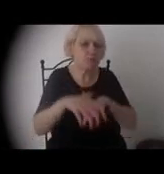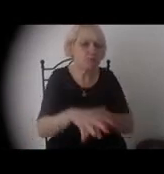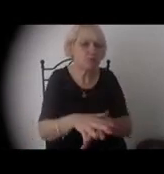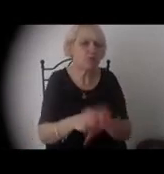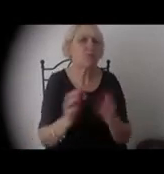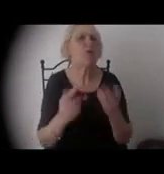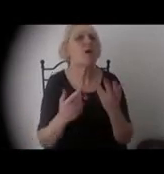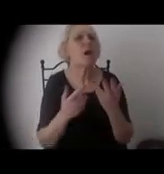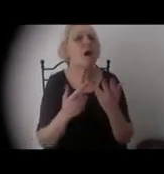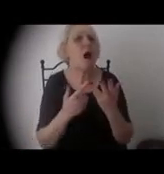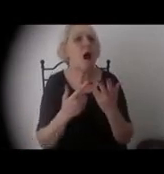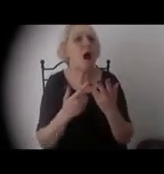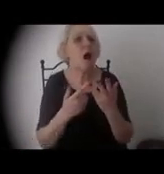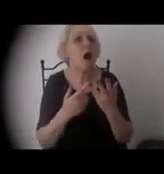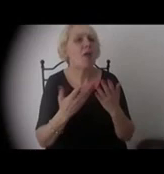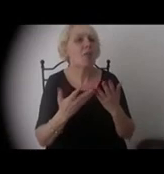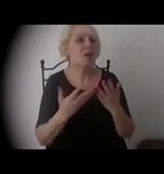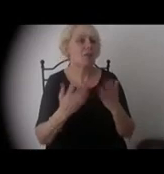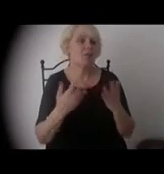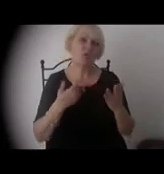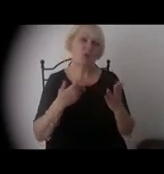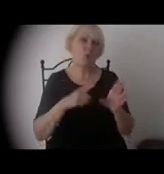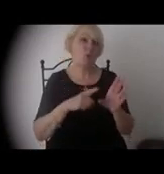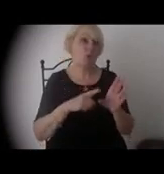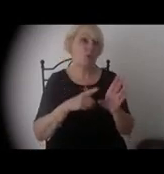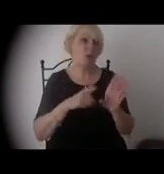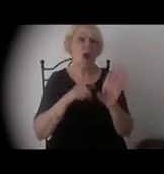So for example, in youth offending services,